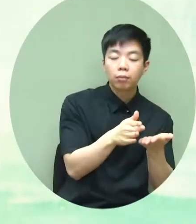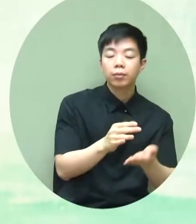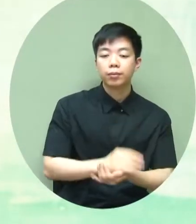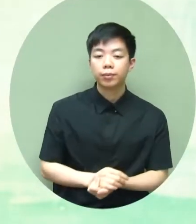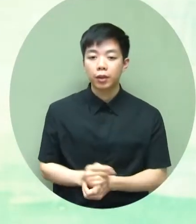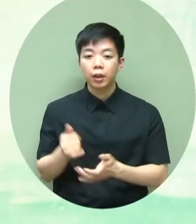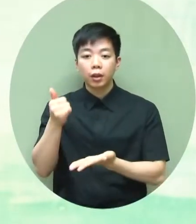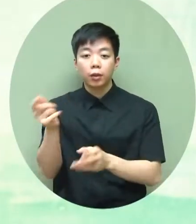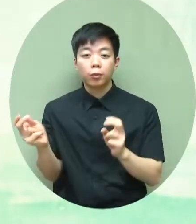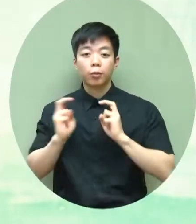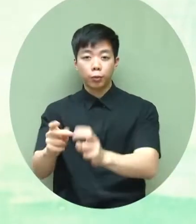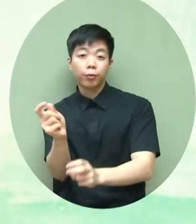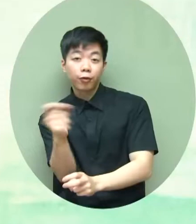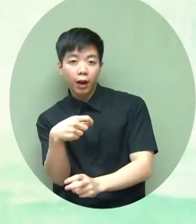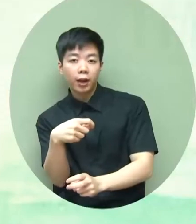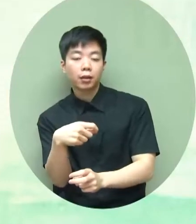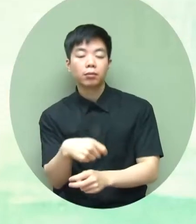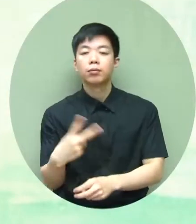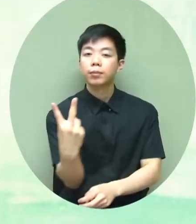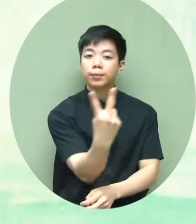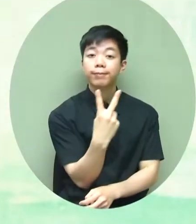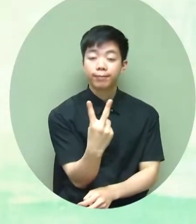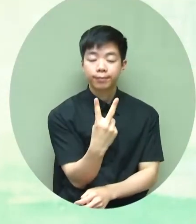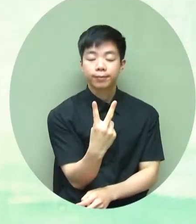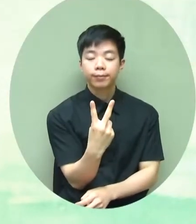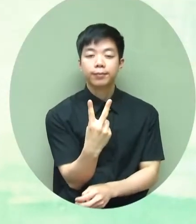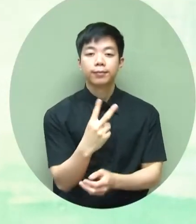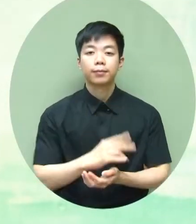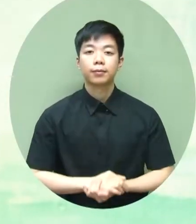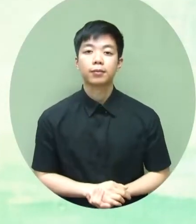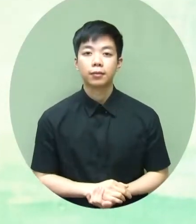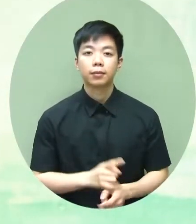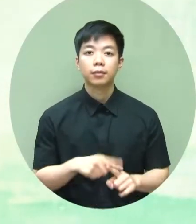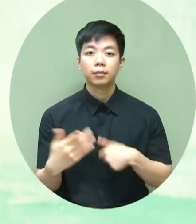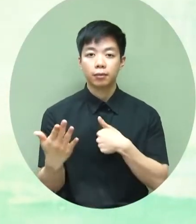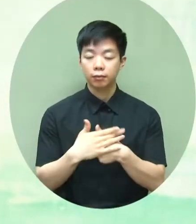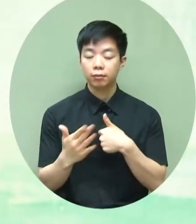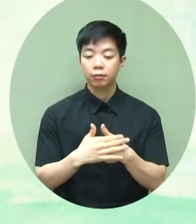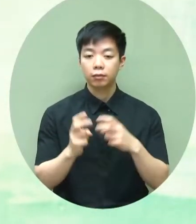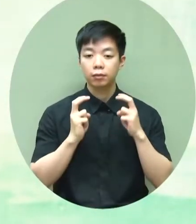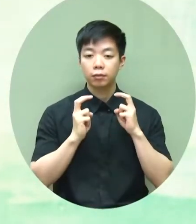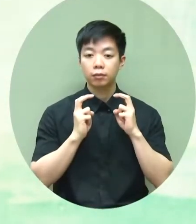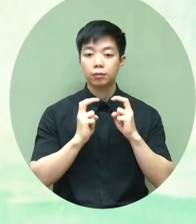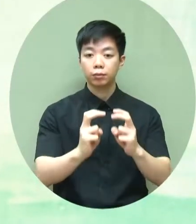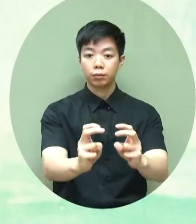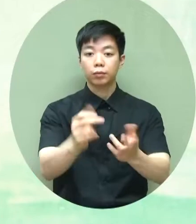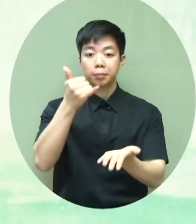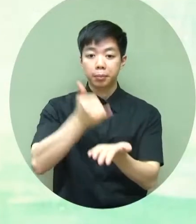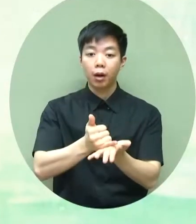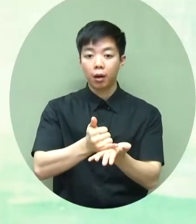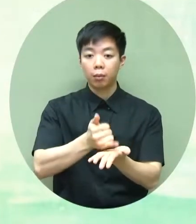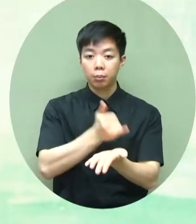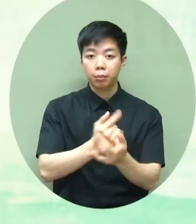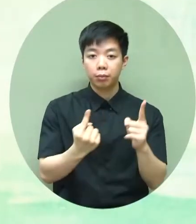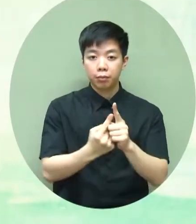can be shortened. So we want to expedite circulation of traffic. So in this way,